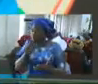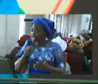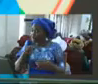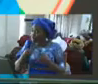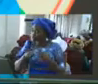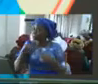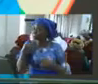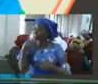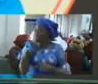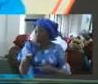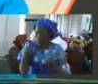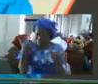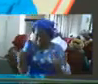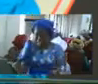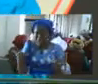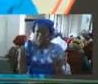within the next 10 minutes.